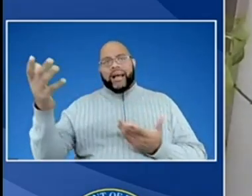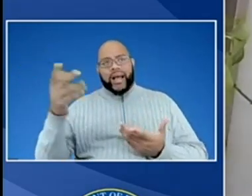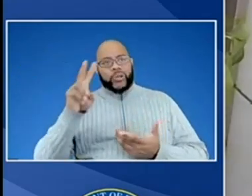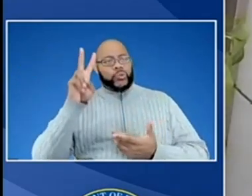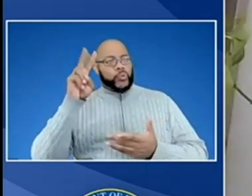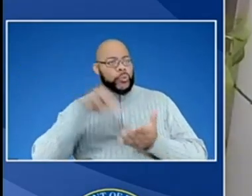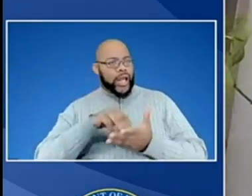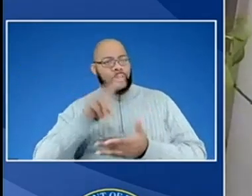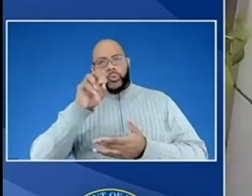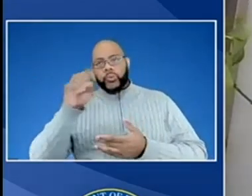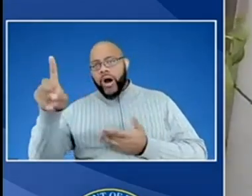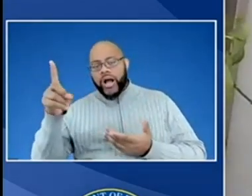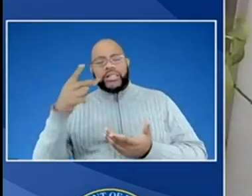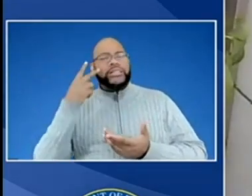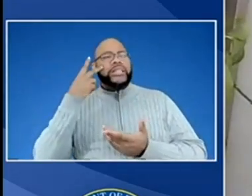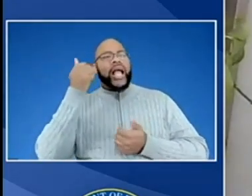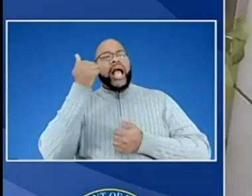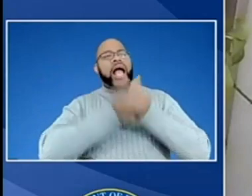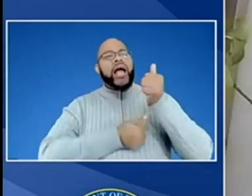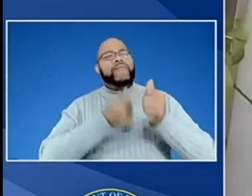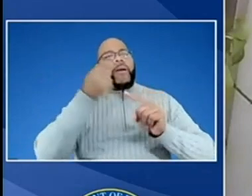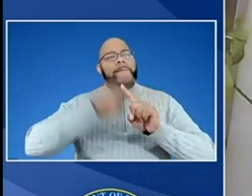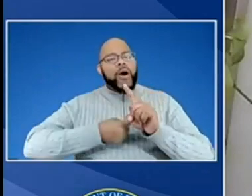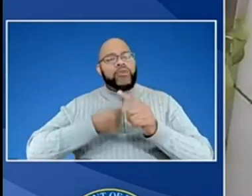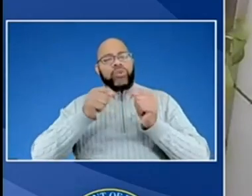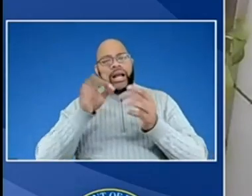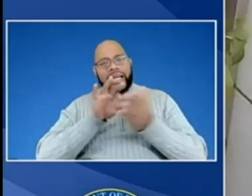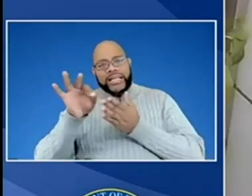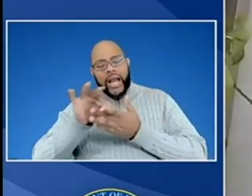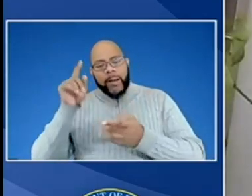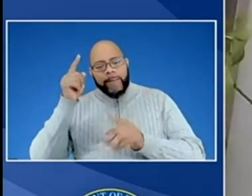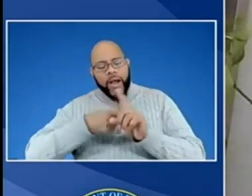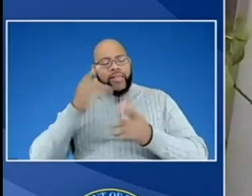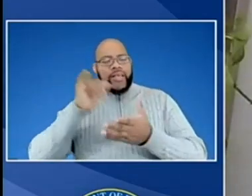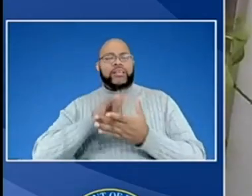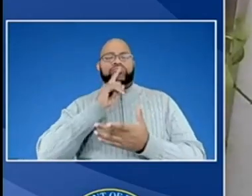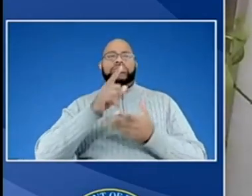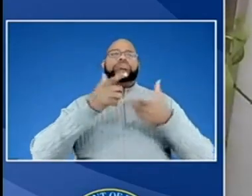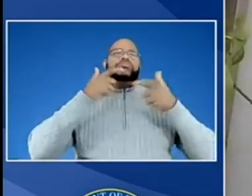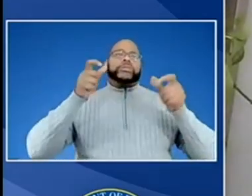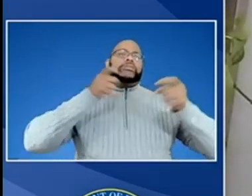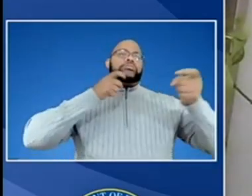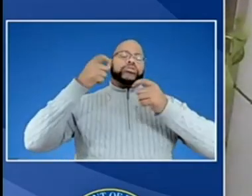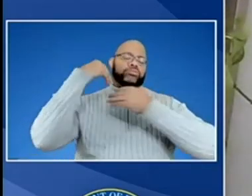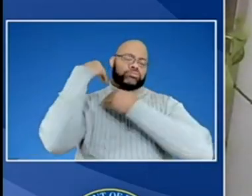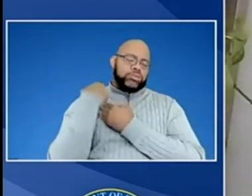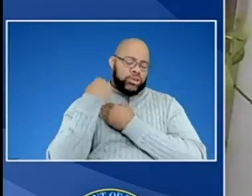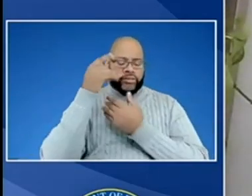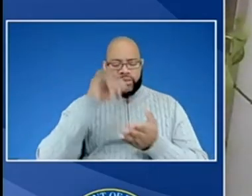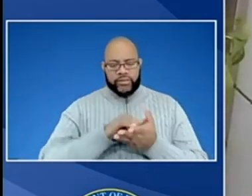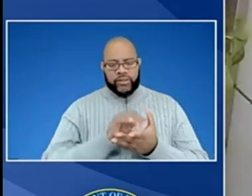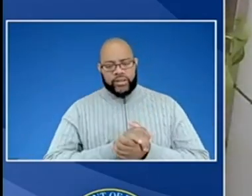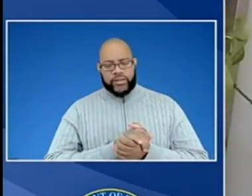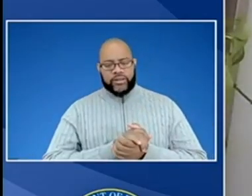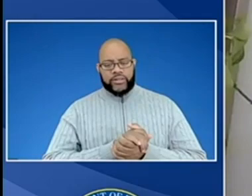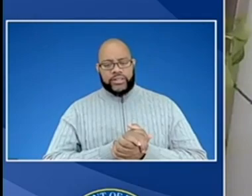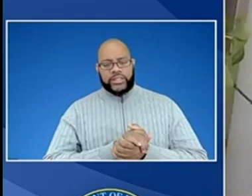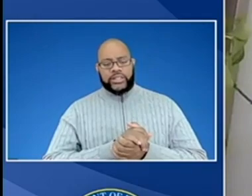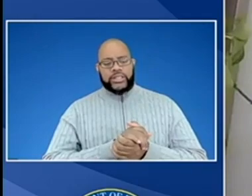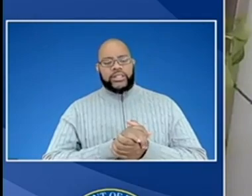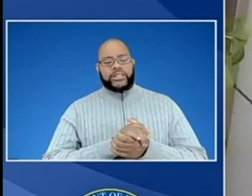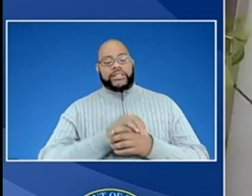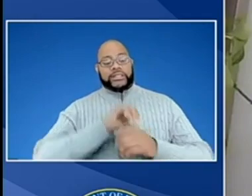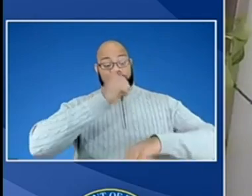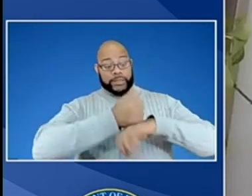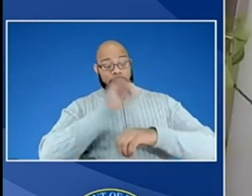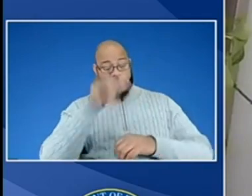2000, 2001, to see every single month and try and count the months. I think that that would be a tremendous administrative burden. And I think that the framework that's set out here